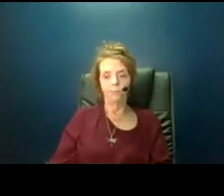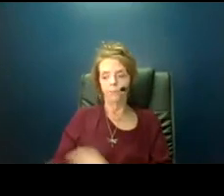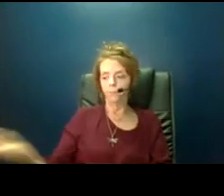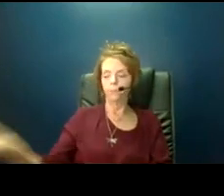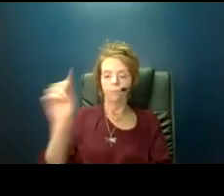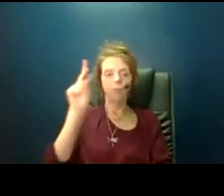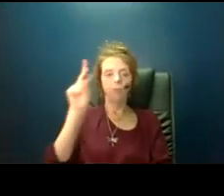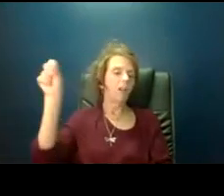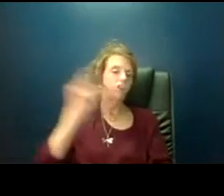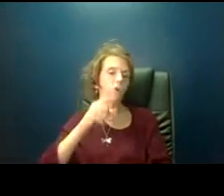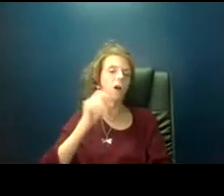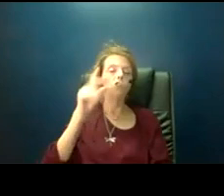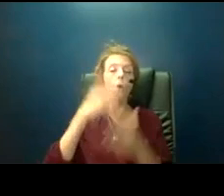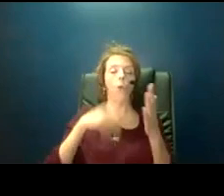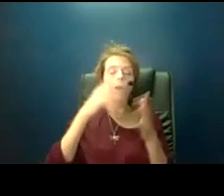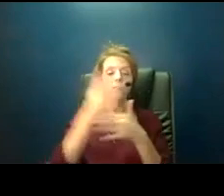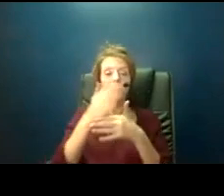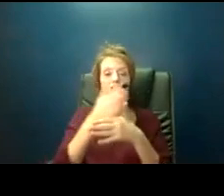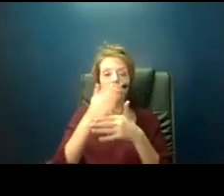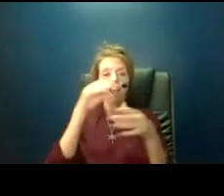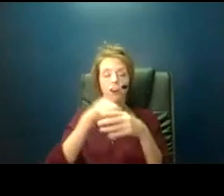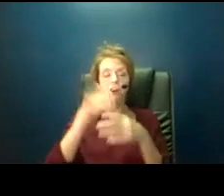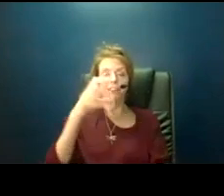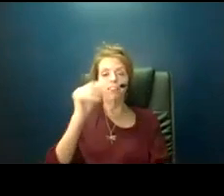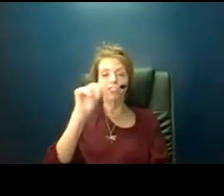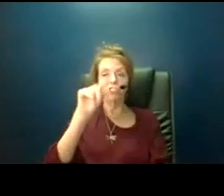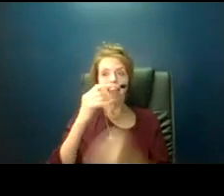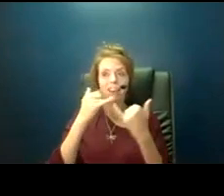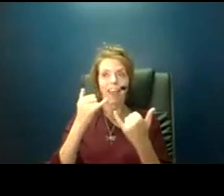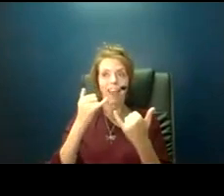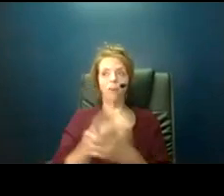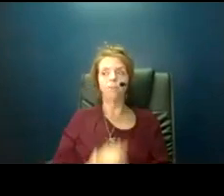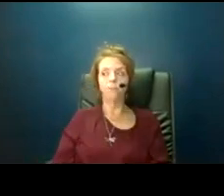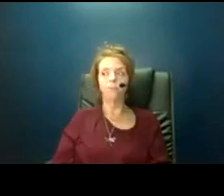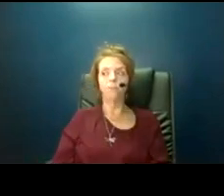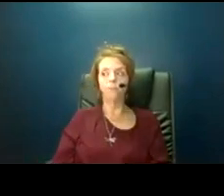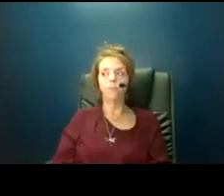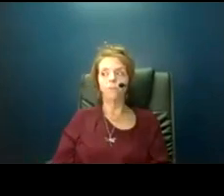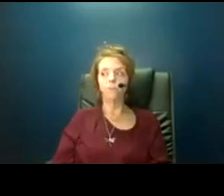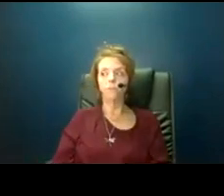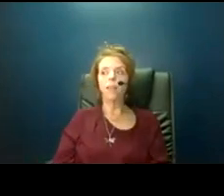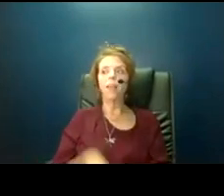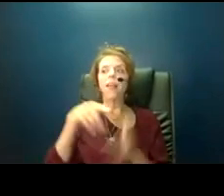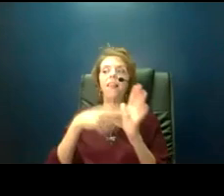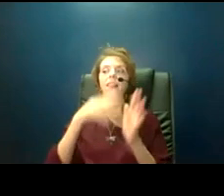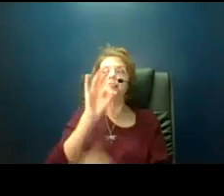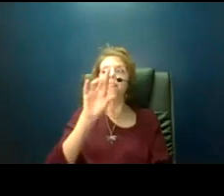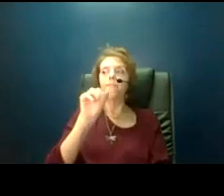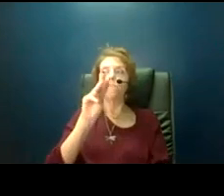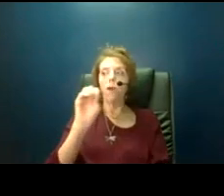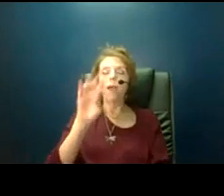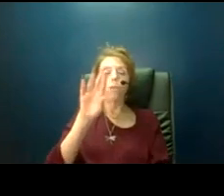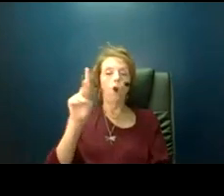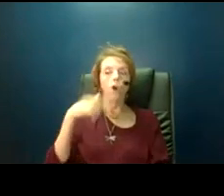So Sure. what's being shared in the chat now is, and this framework and this overview that we give to